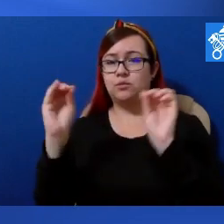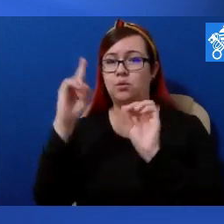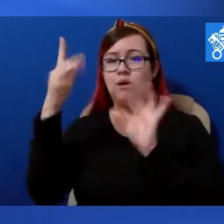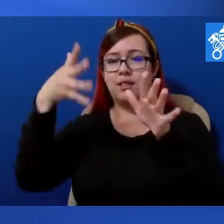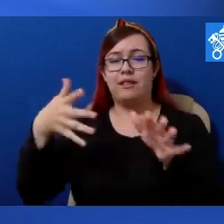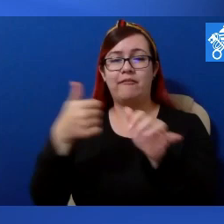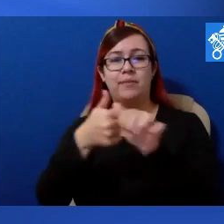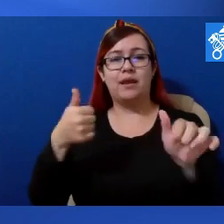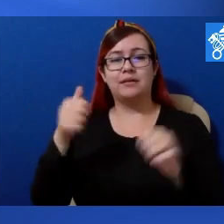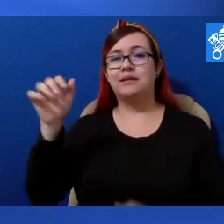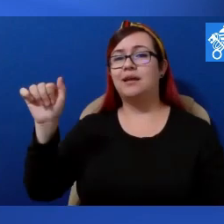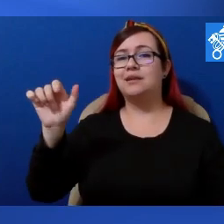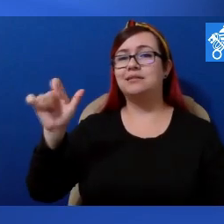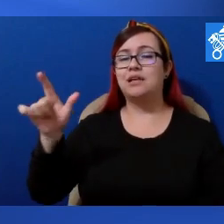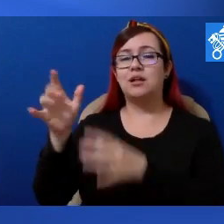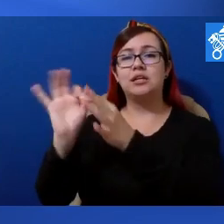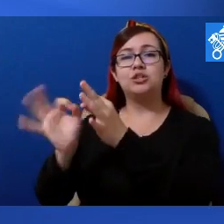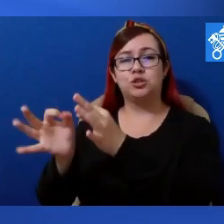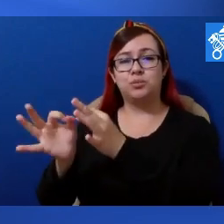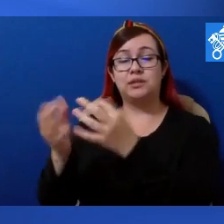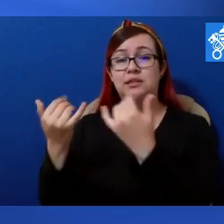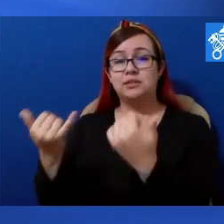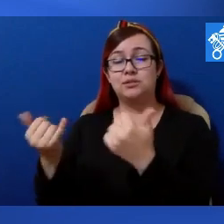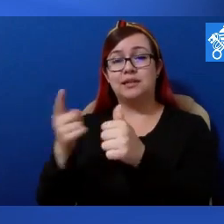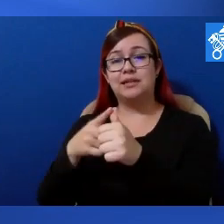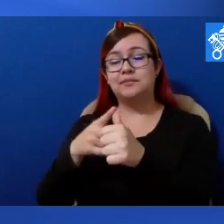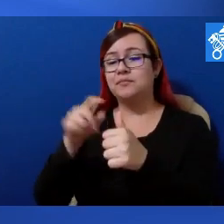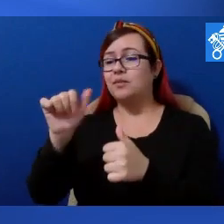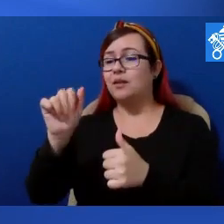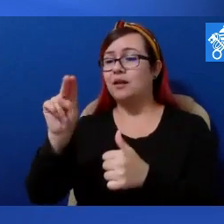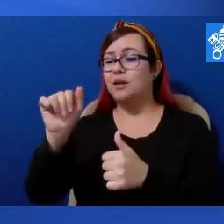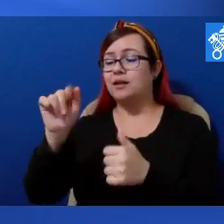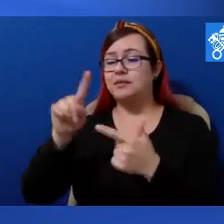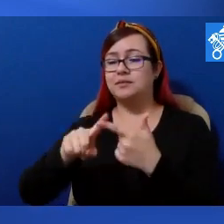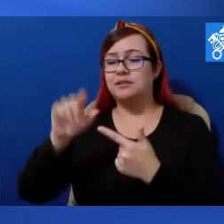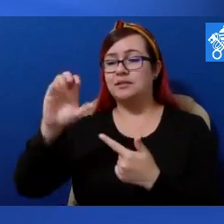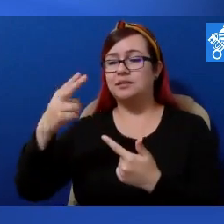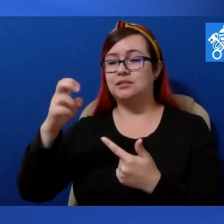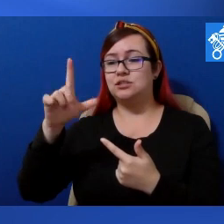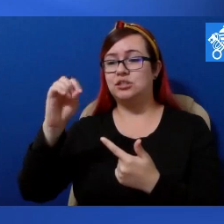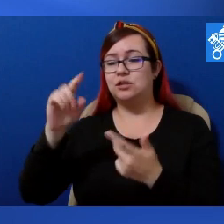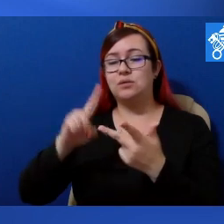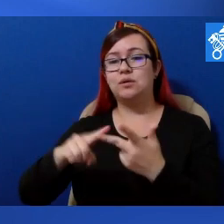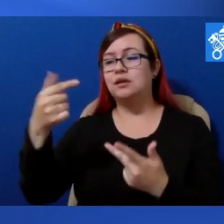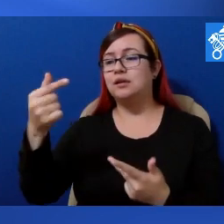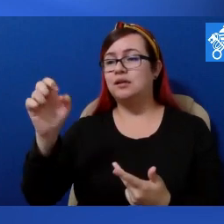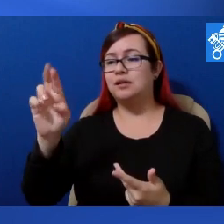Having received the apostolic blessing, which extends also to your families, wherever you are watching us from and listening us to.